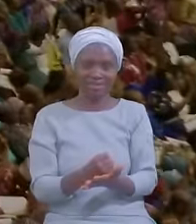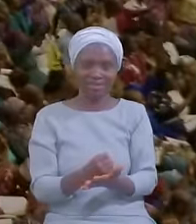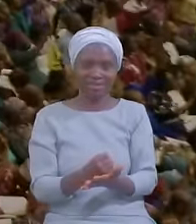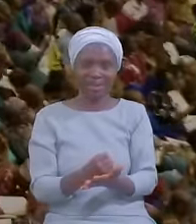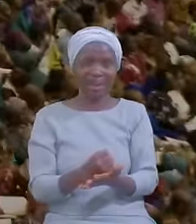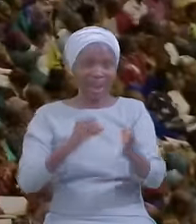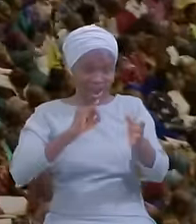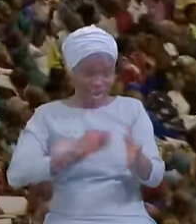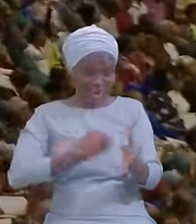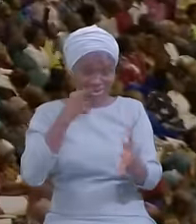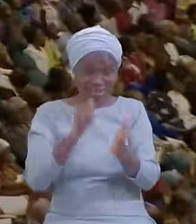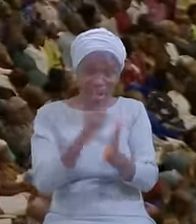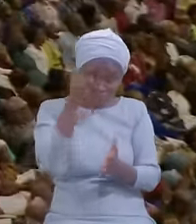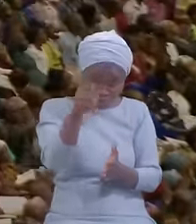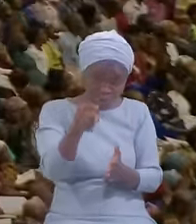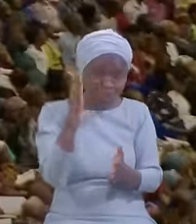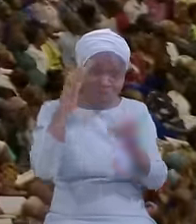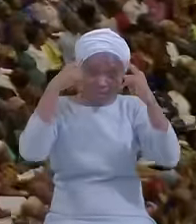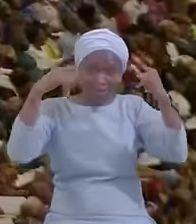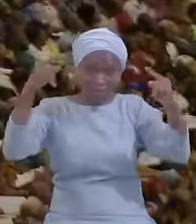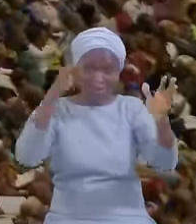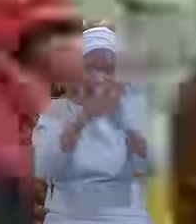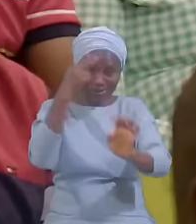I said, you will succeed.